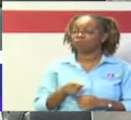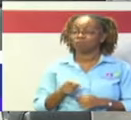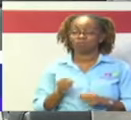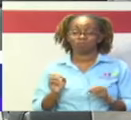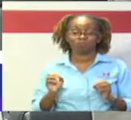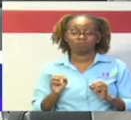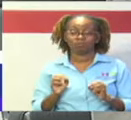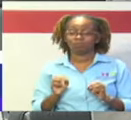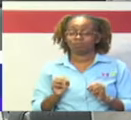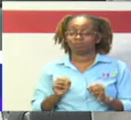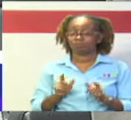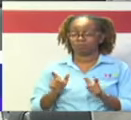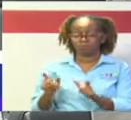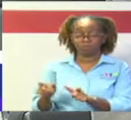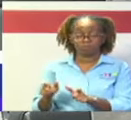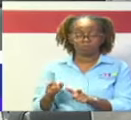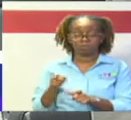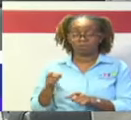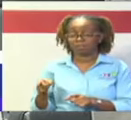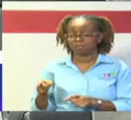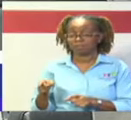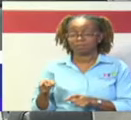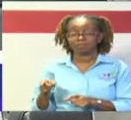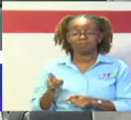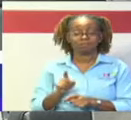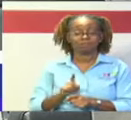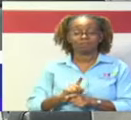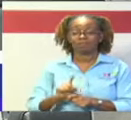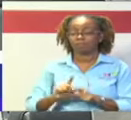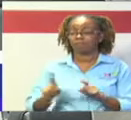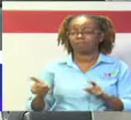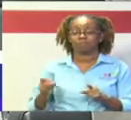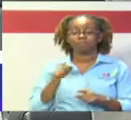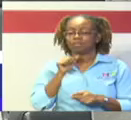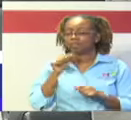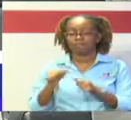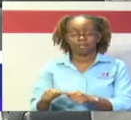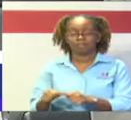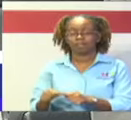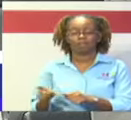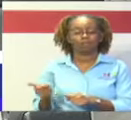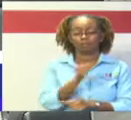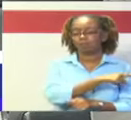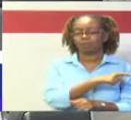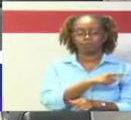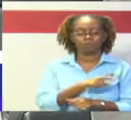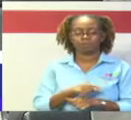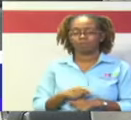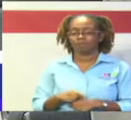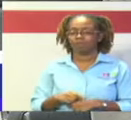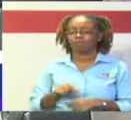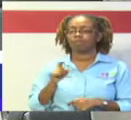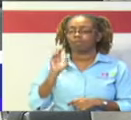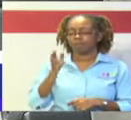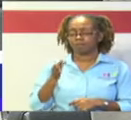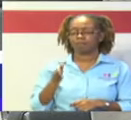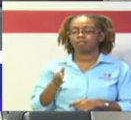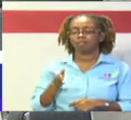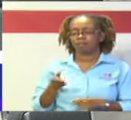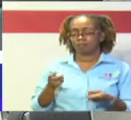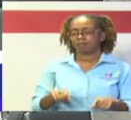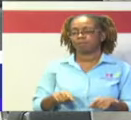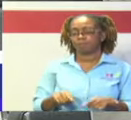extent to which it does because you're not always aware of when an individual decides to break quarantine. It's not like